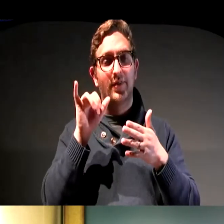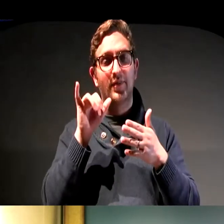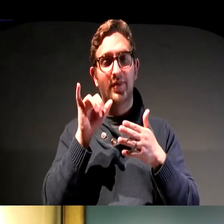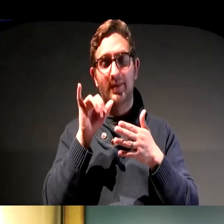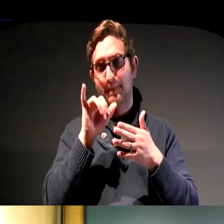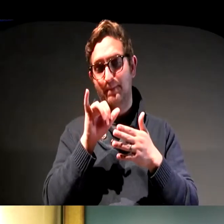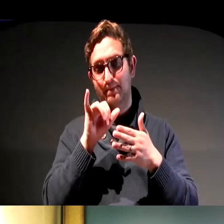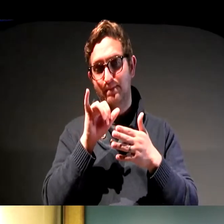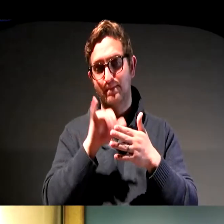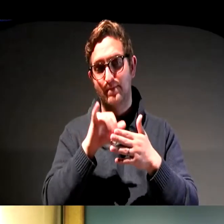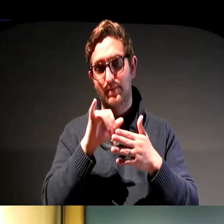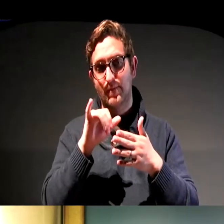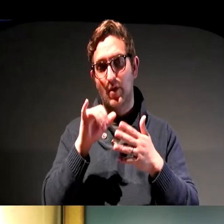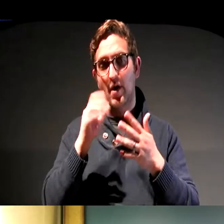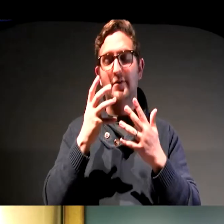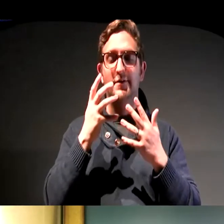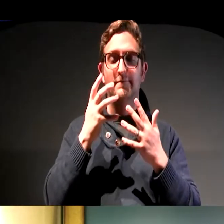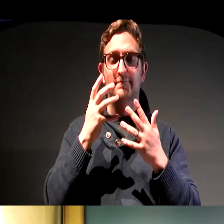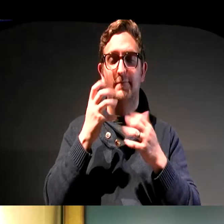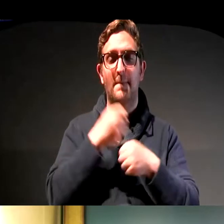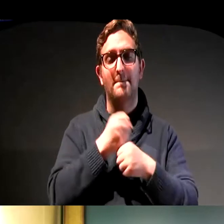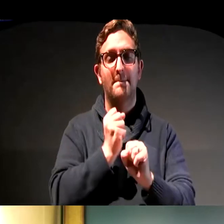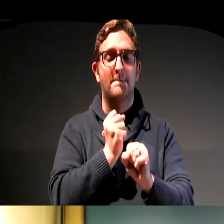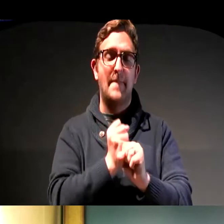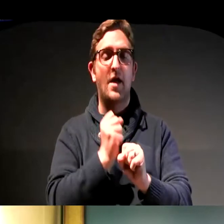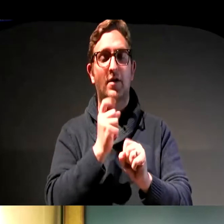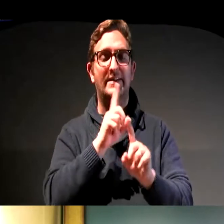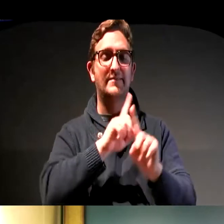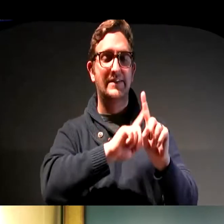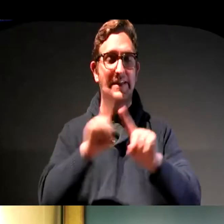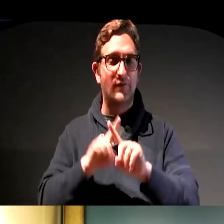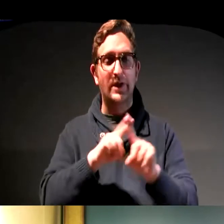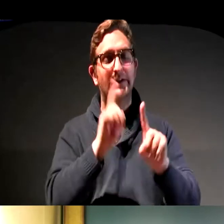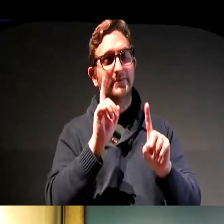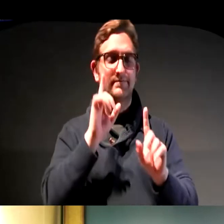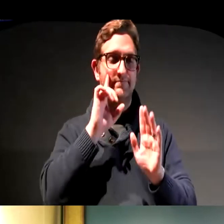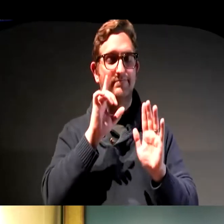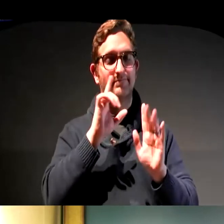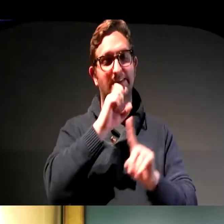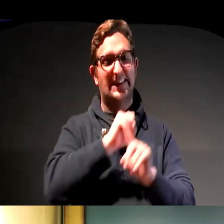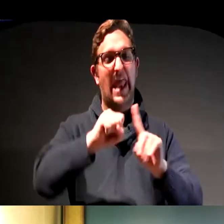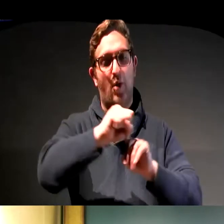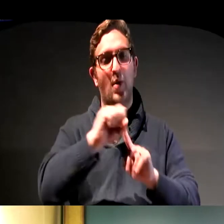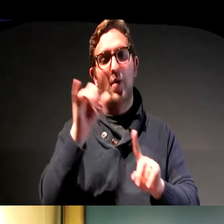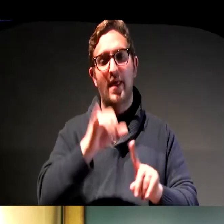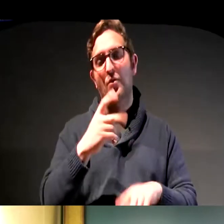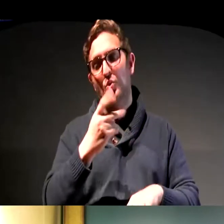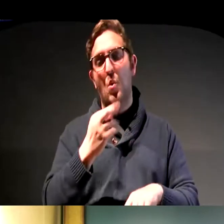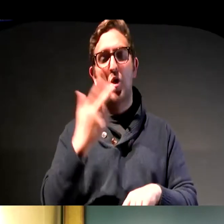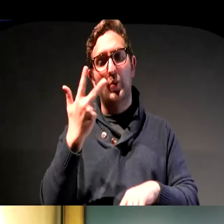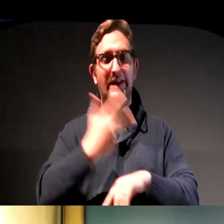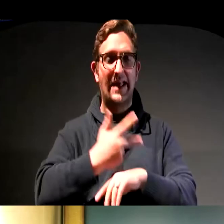you feel at ease and get working with, in teams scenarios and things like that. And then finally, after 2 or 3 days of